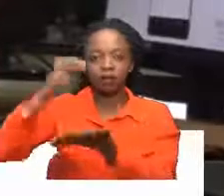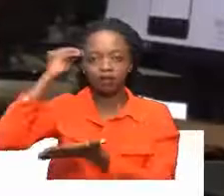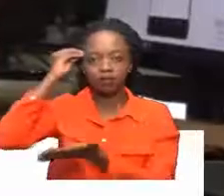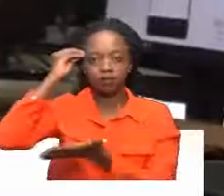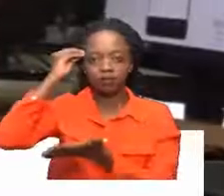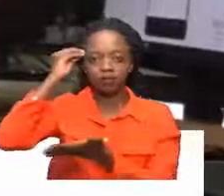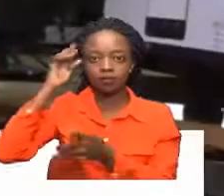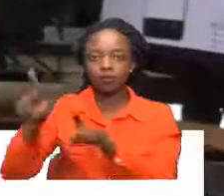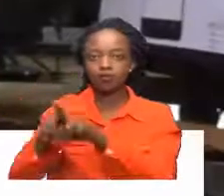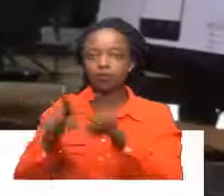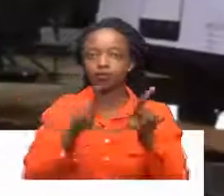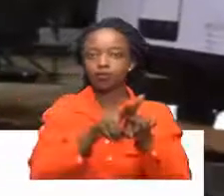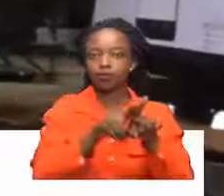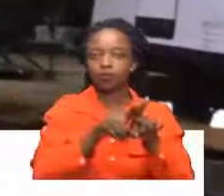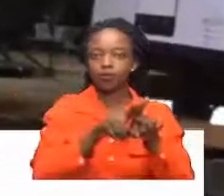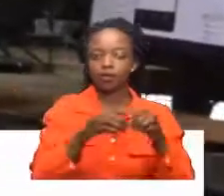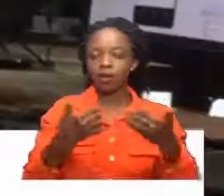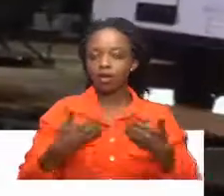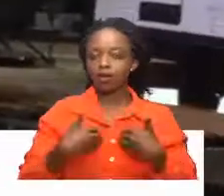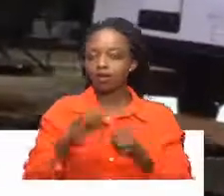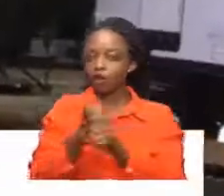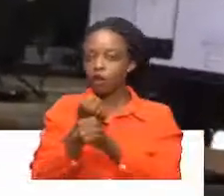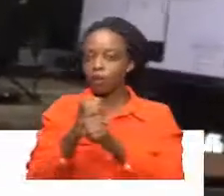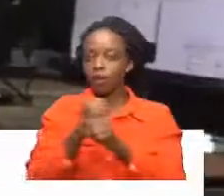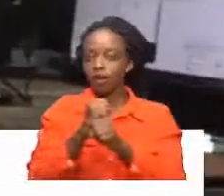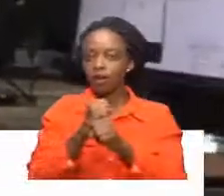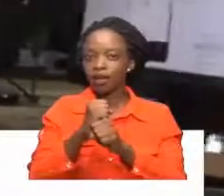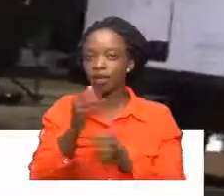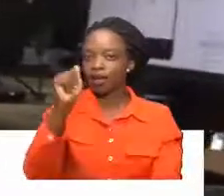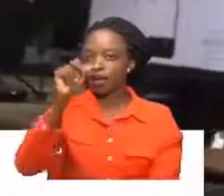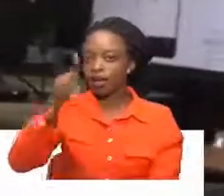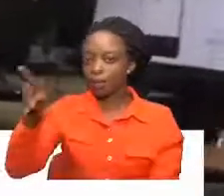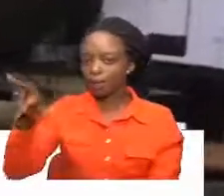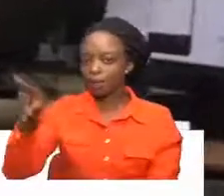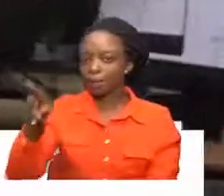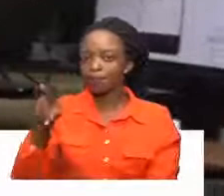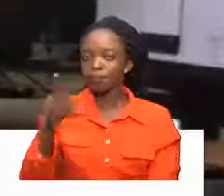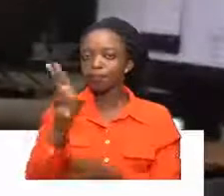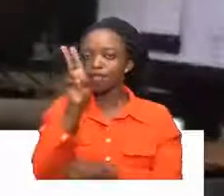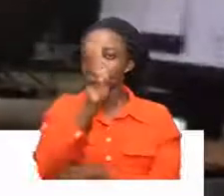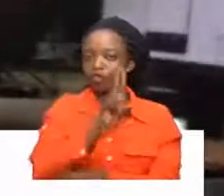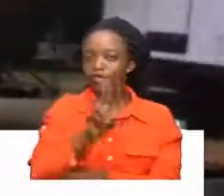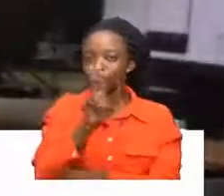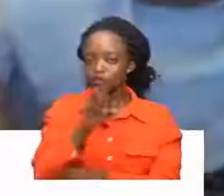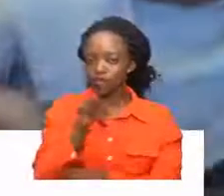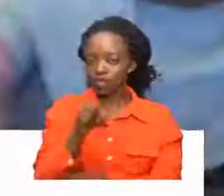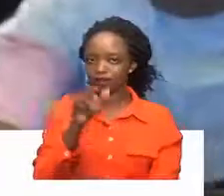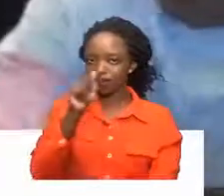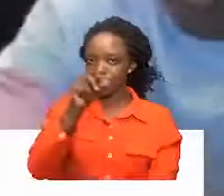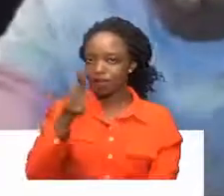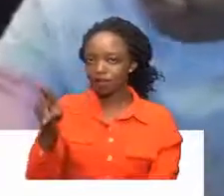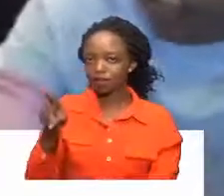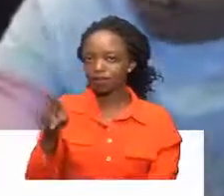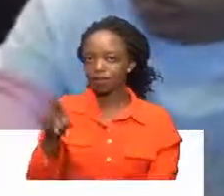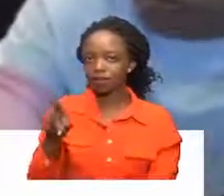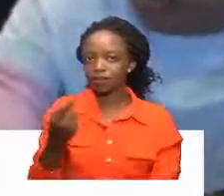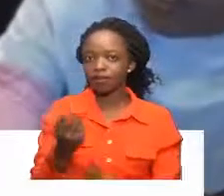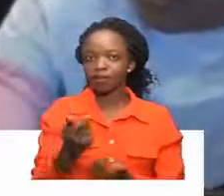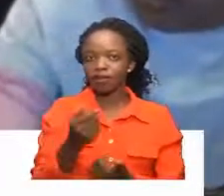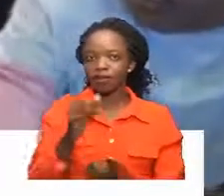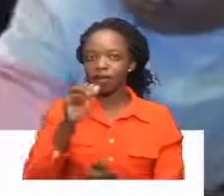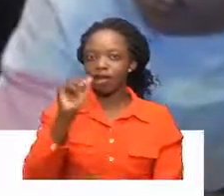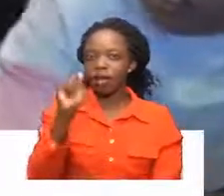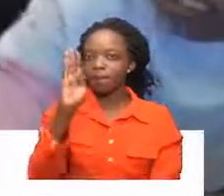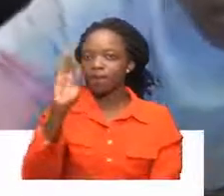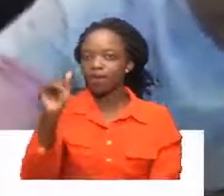on how to make apps and using them. Huku Umwabiha